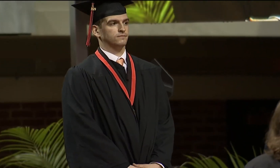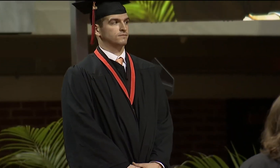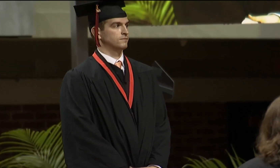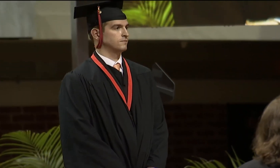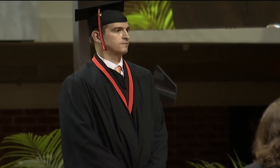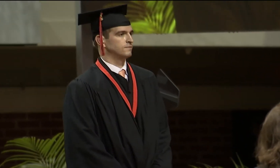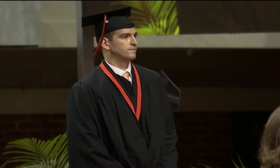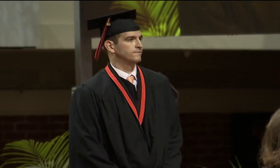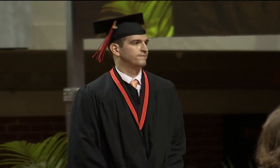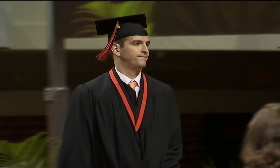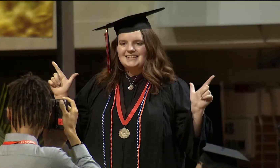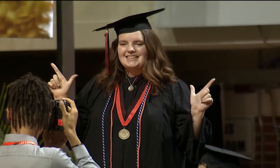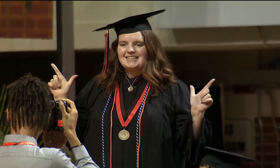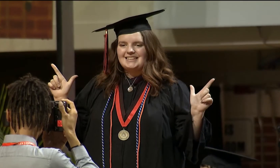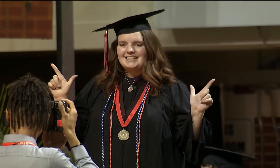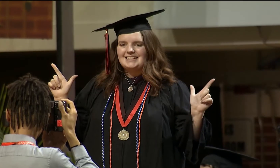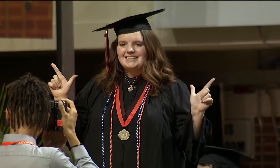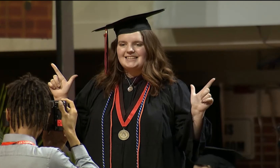Drake McIntyre.